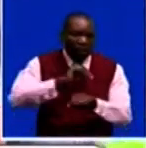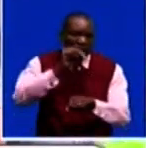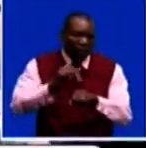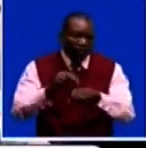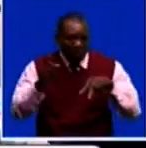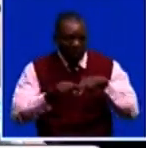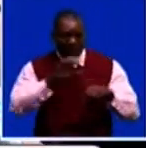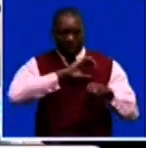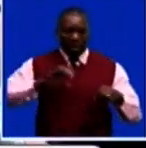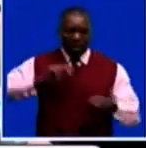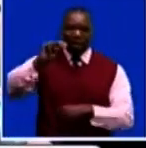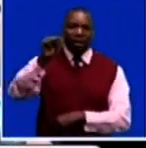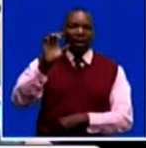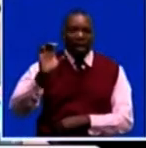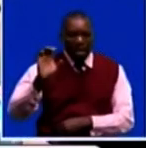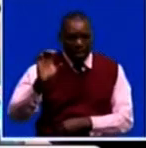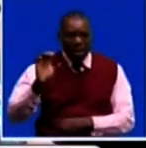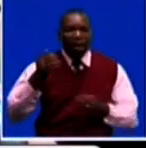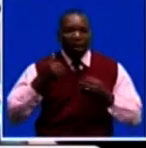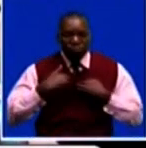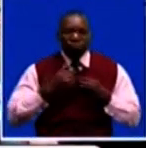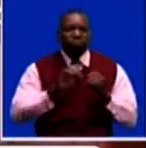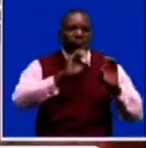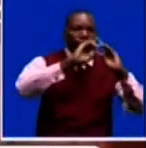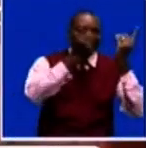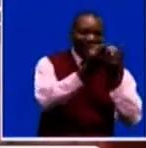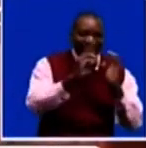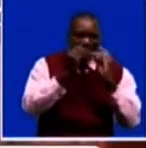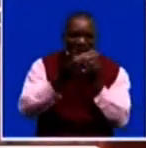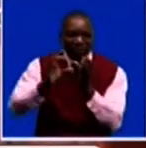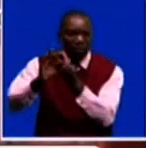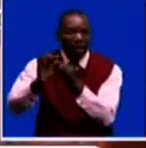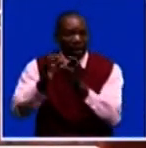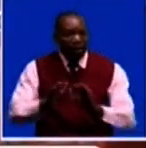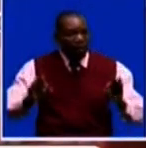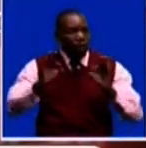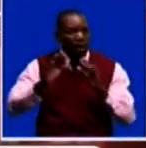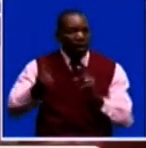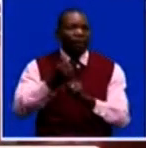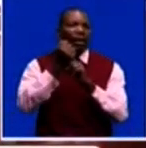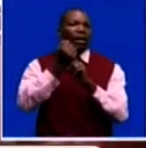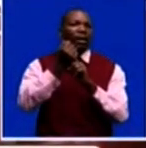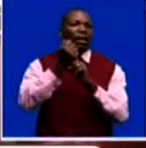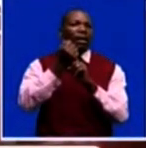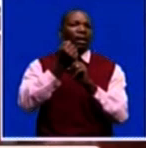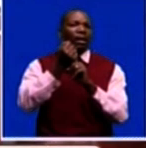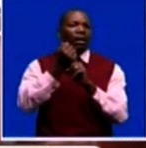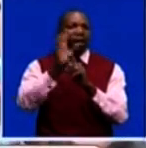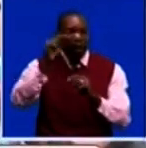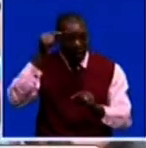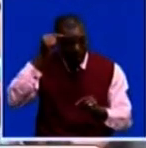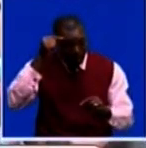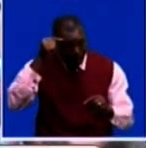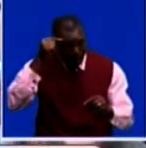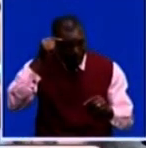which as a district you need to utilize, is another important milestone our government has achieved. I'm